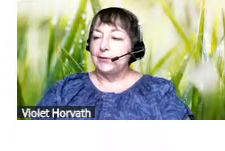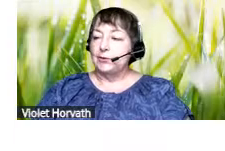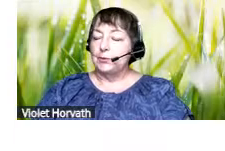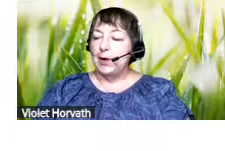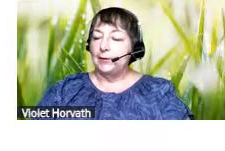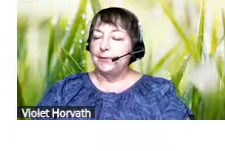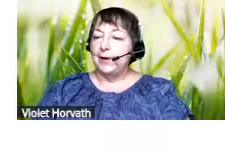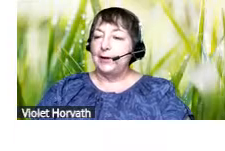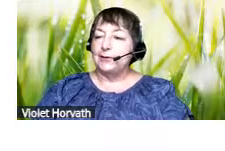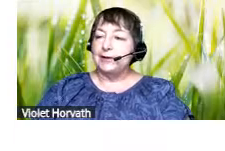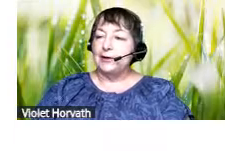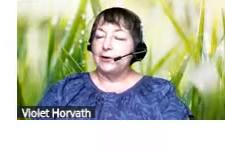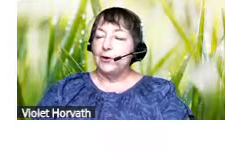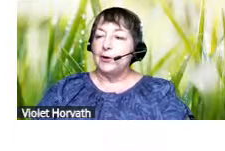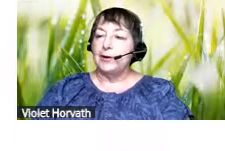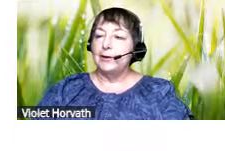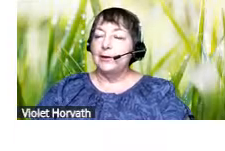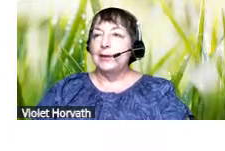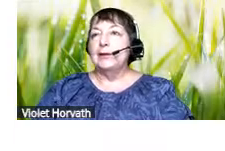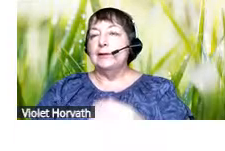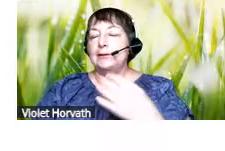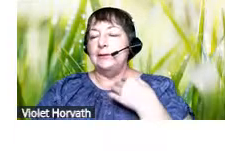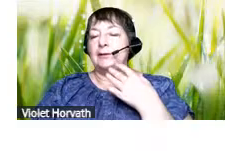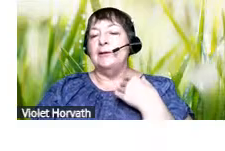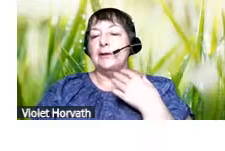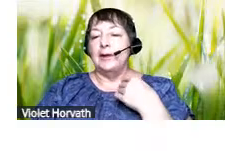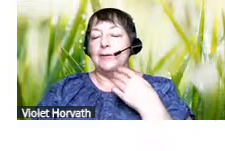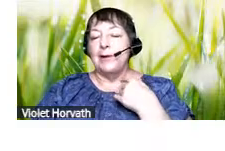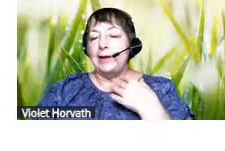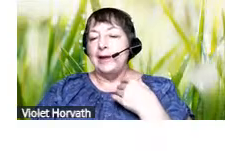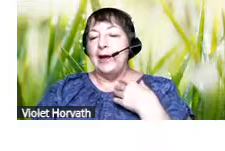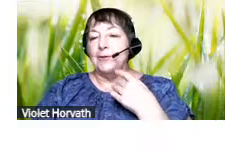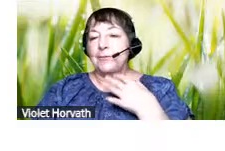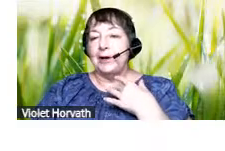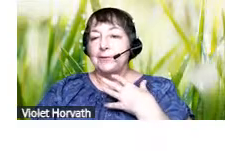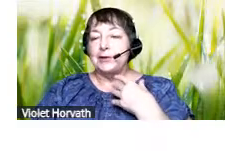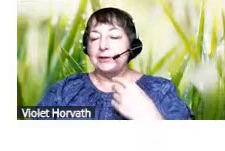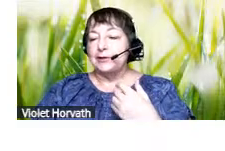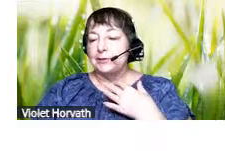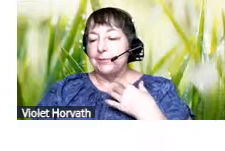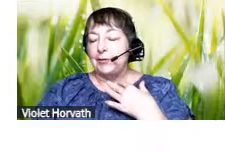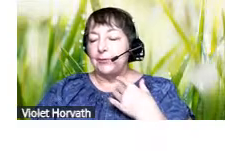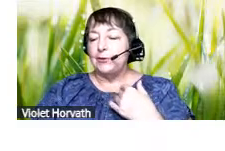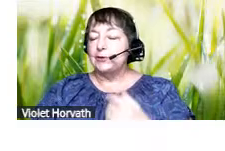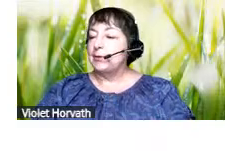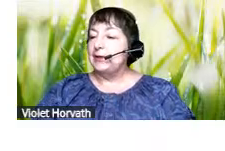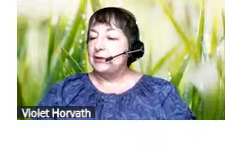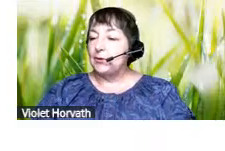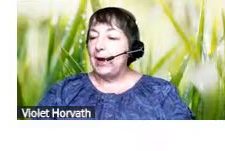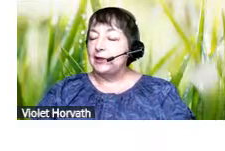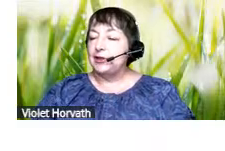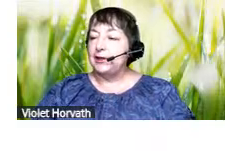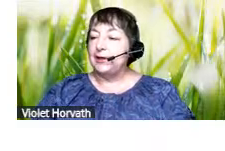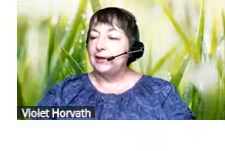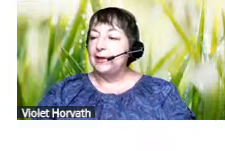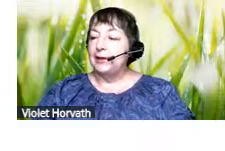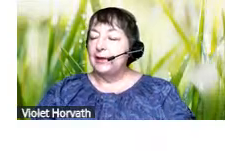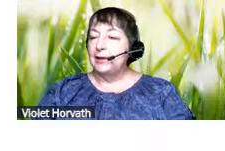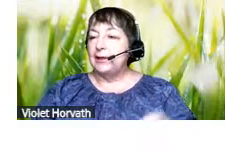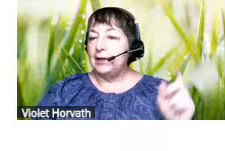because of those wildfires that occurred. Right now, my throat is really